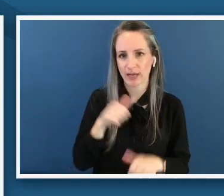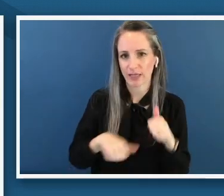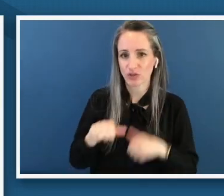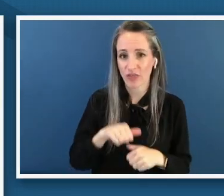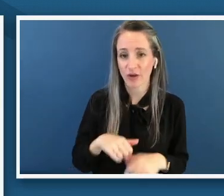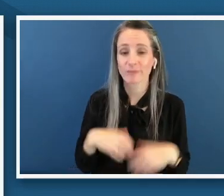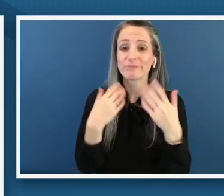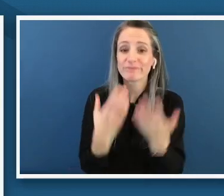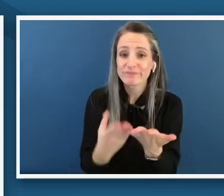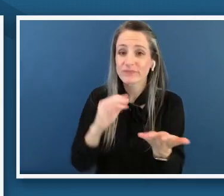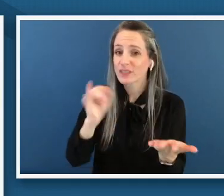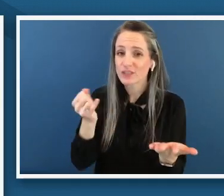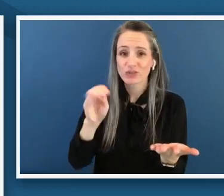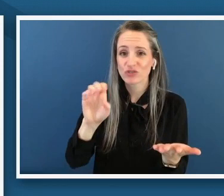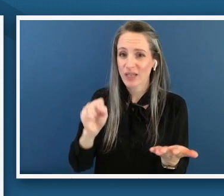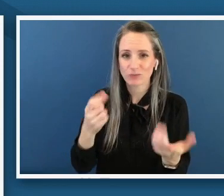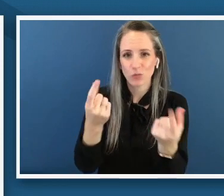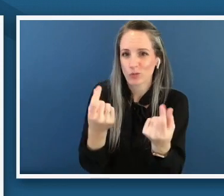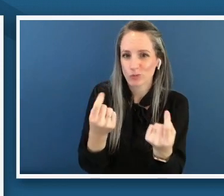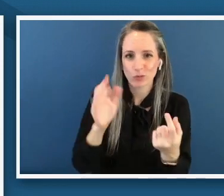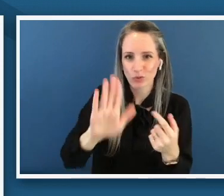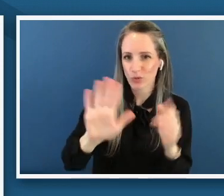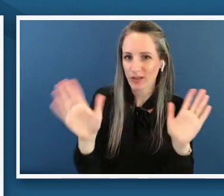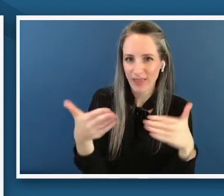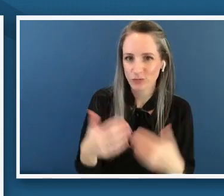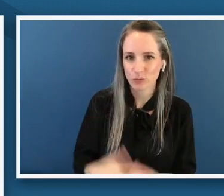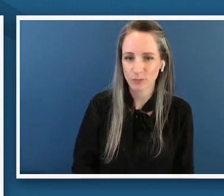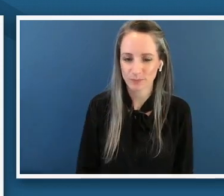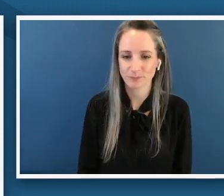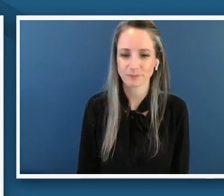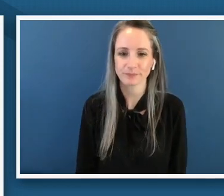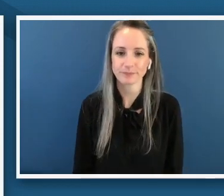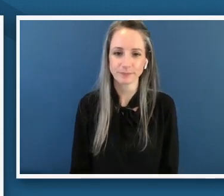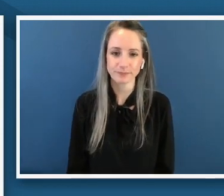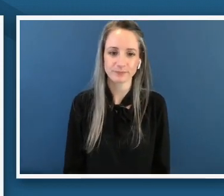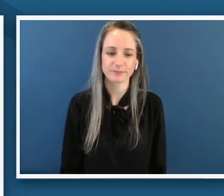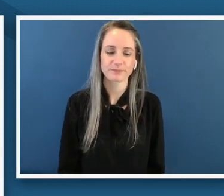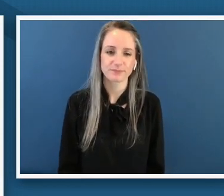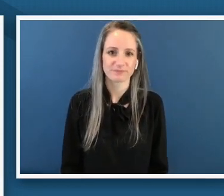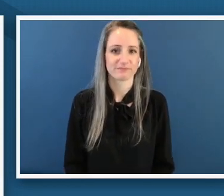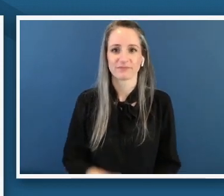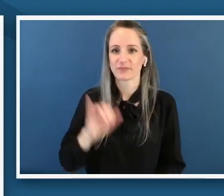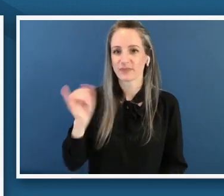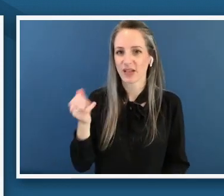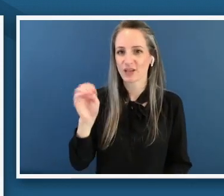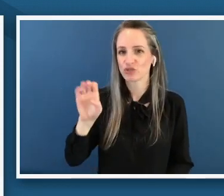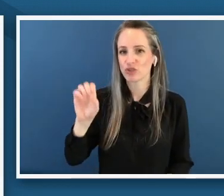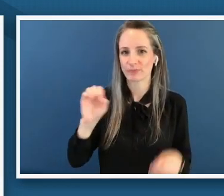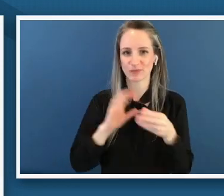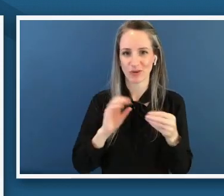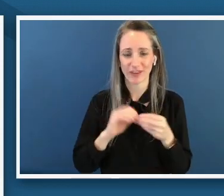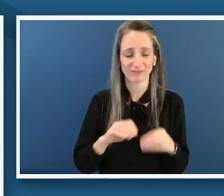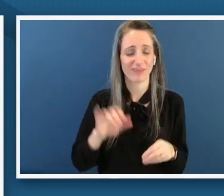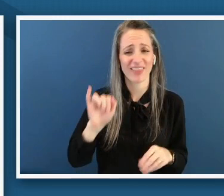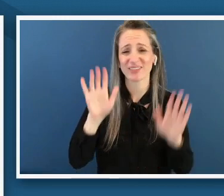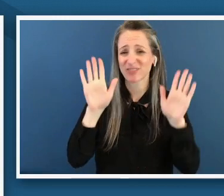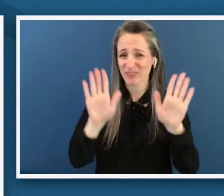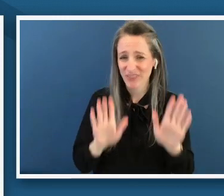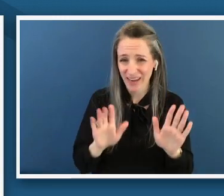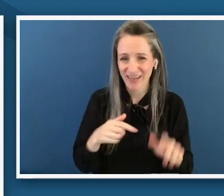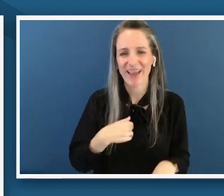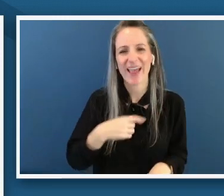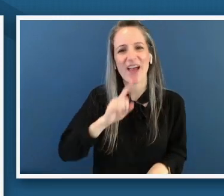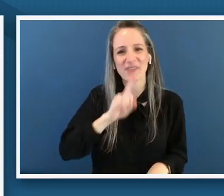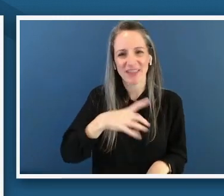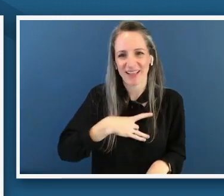your classroom, man? That's all really good. I really appreciate that. And I really like what you said,